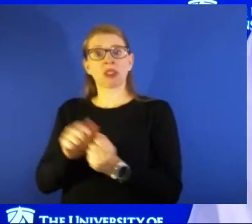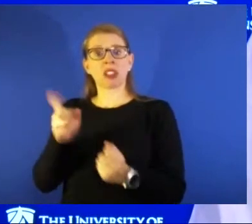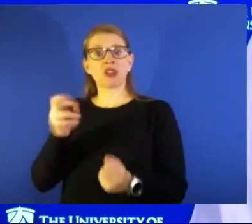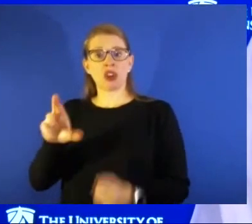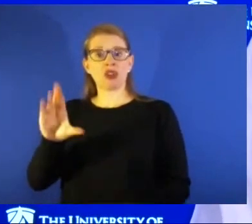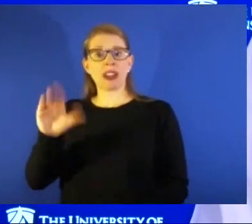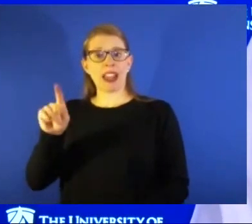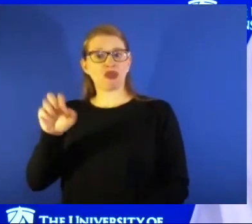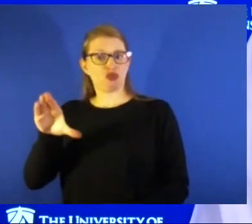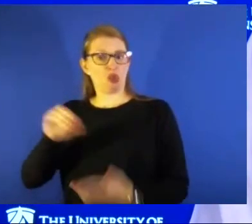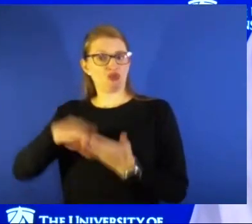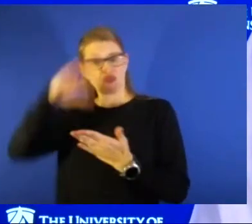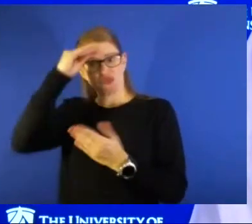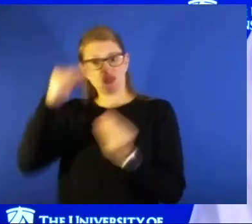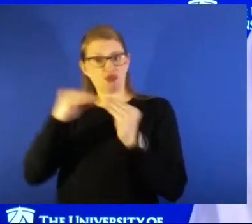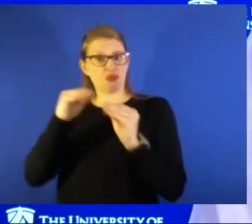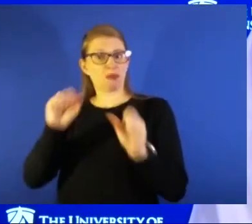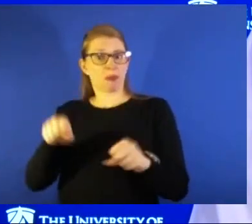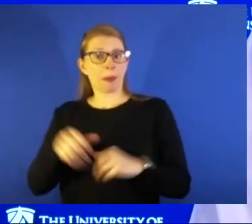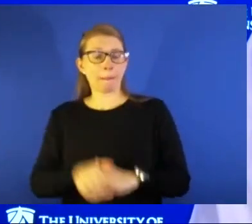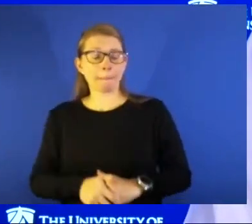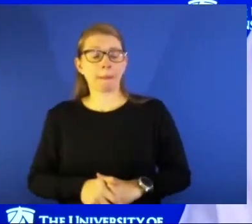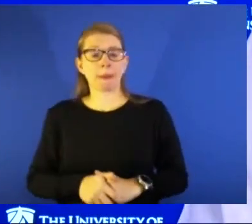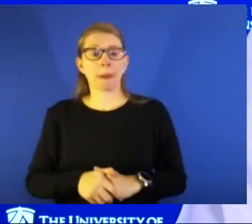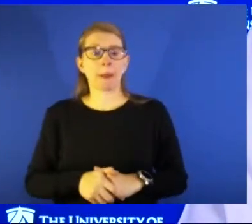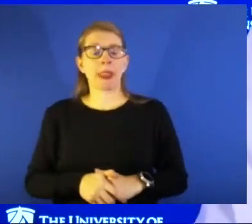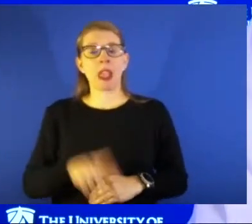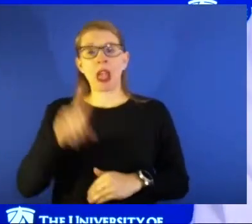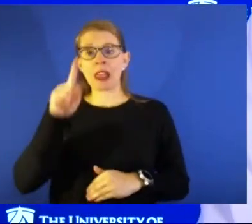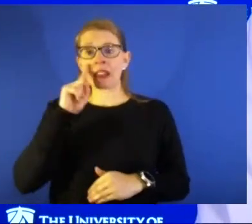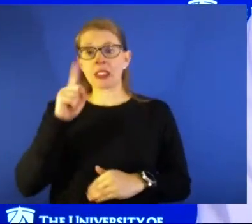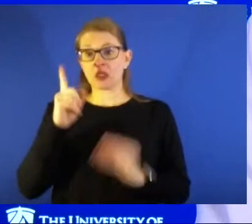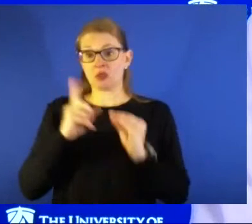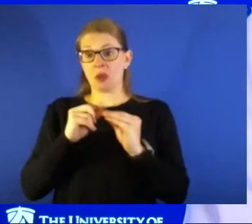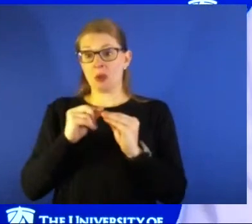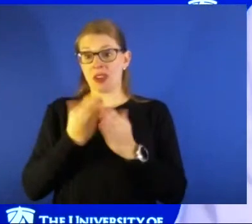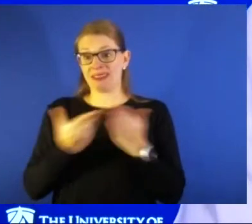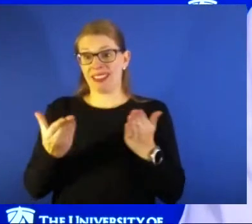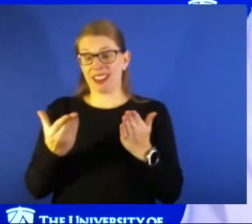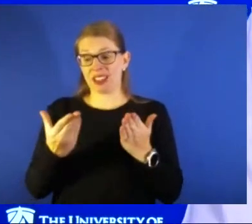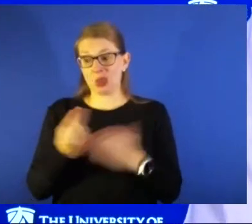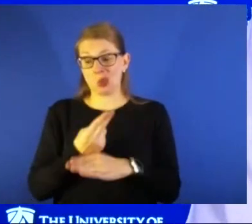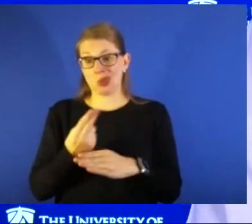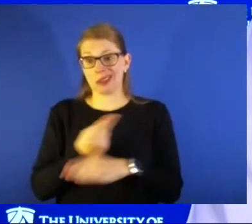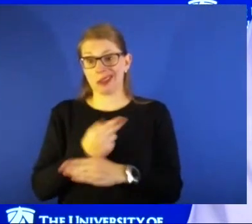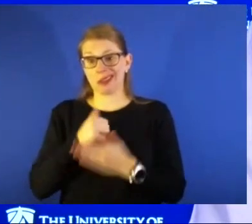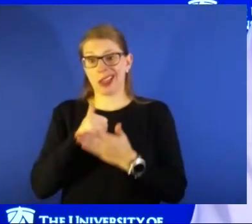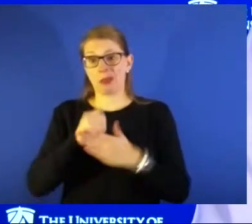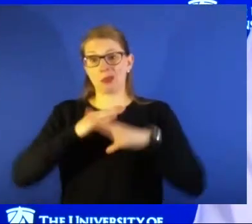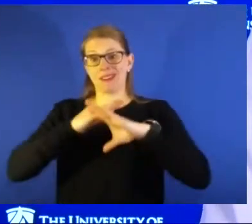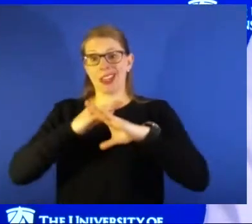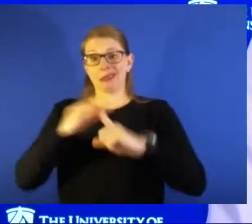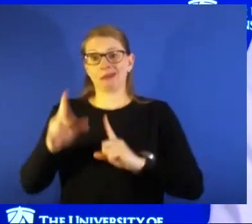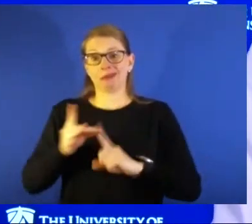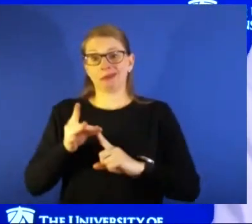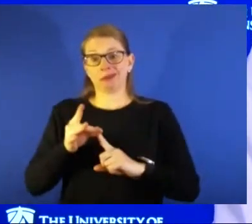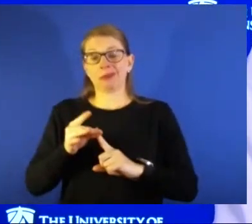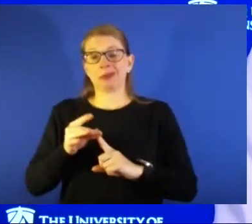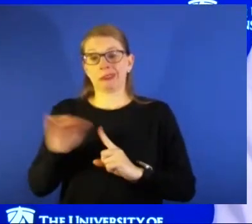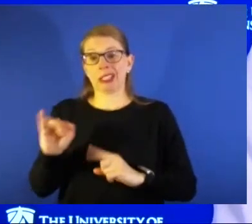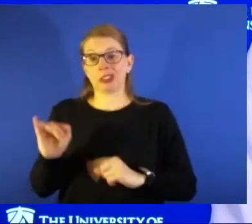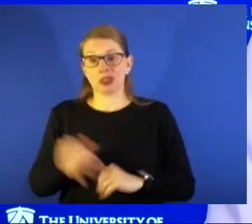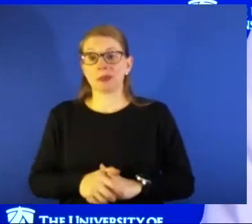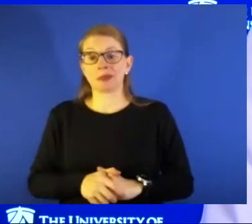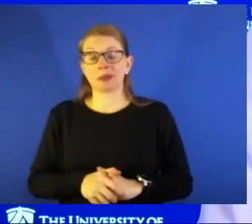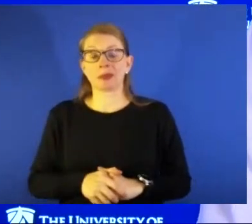But I think it's good. I think it's one more thing that we can use to help prevent the infection, especially if there are continue